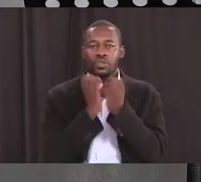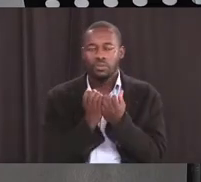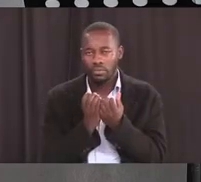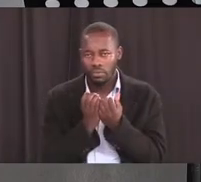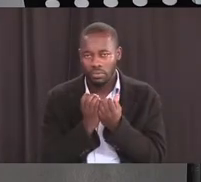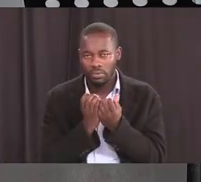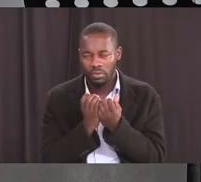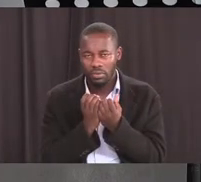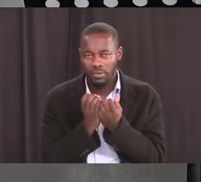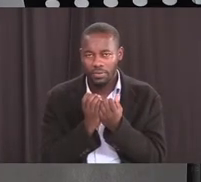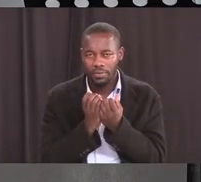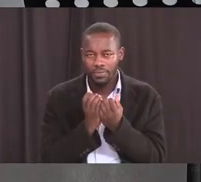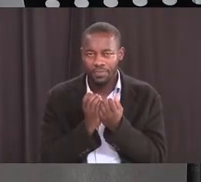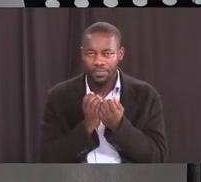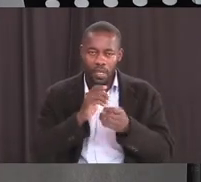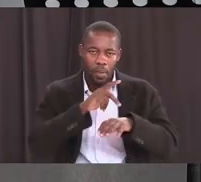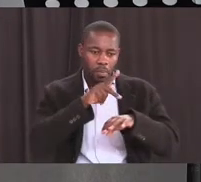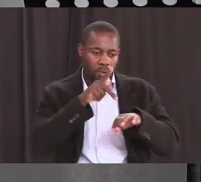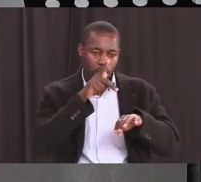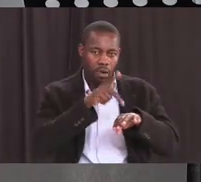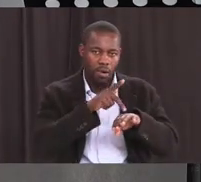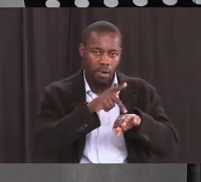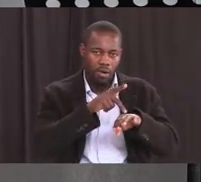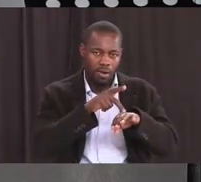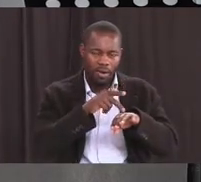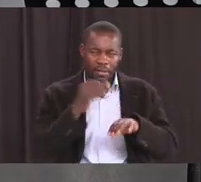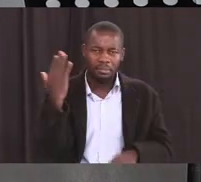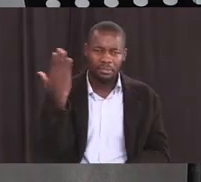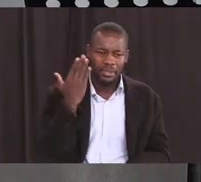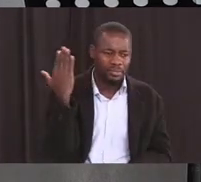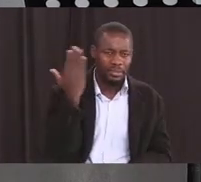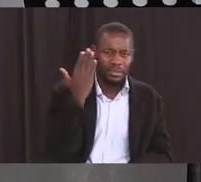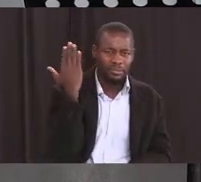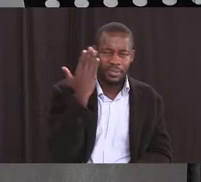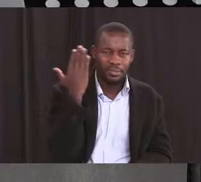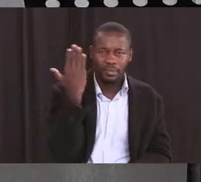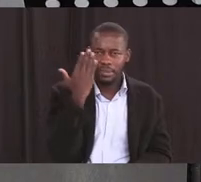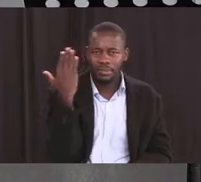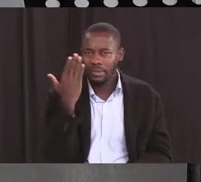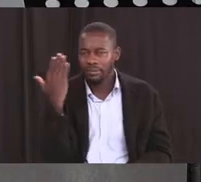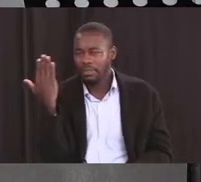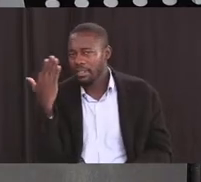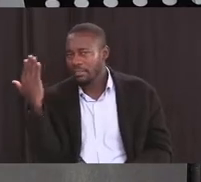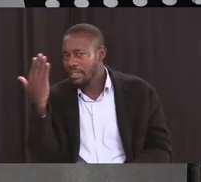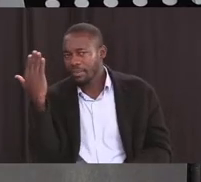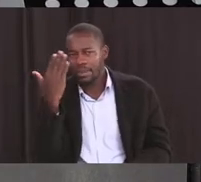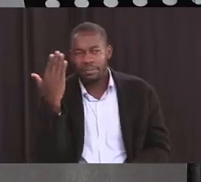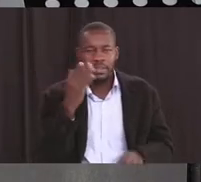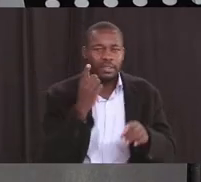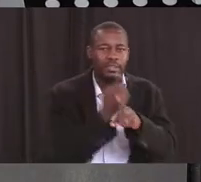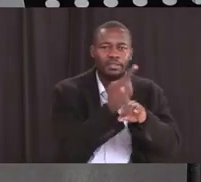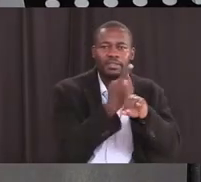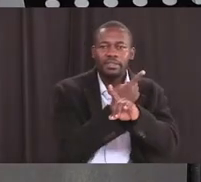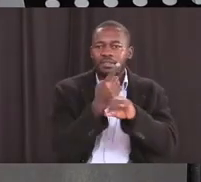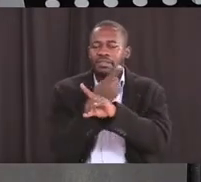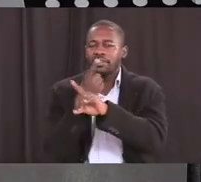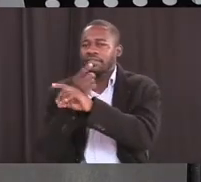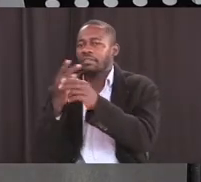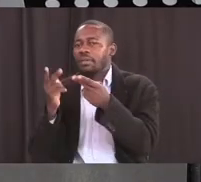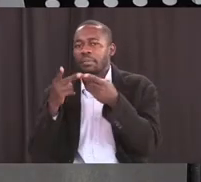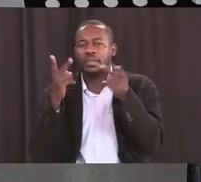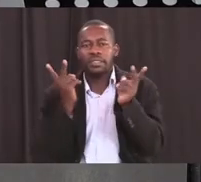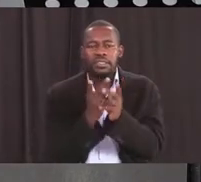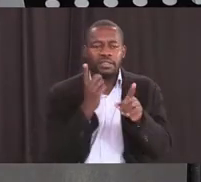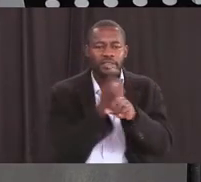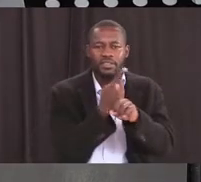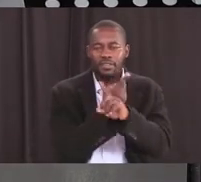number. Paul and his companions traveled throughout the region of Phrygia and Galatia, having been kept by the Holy